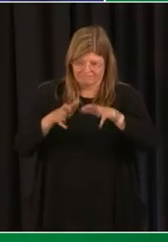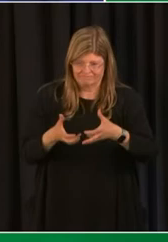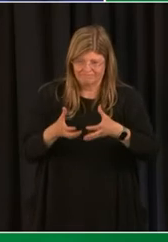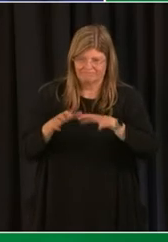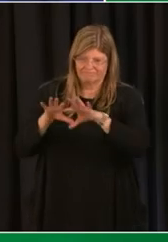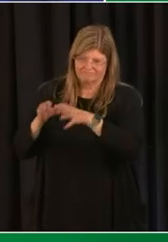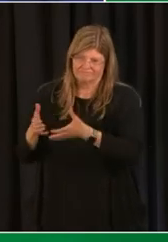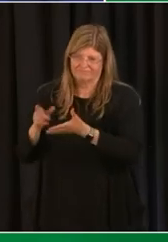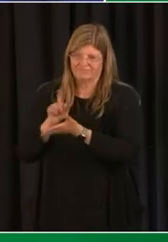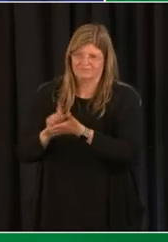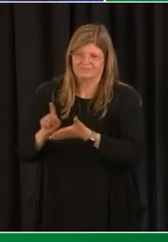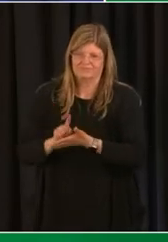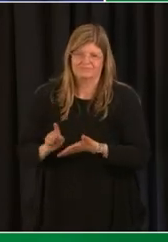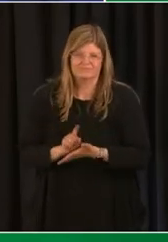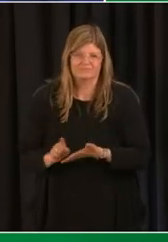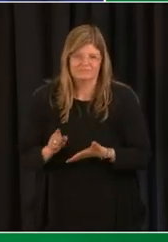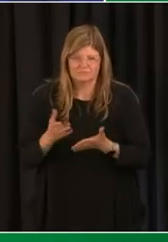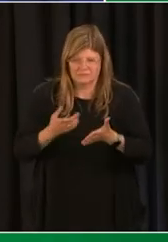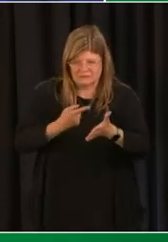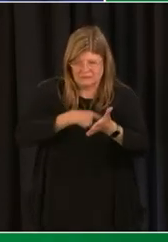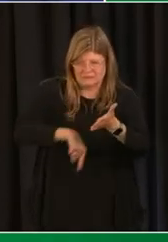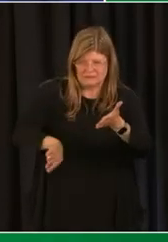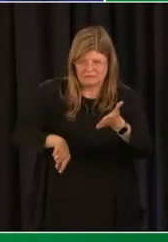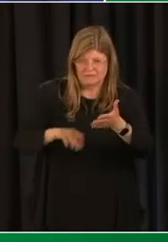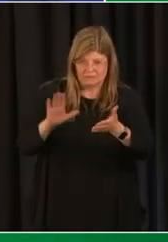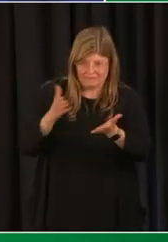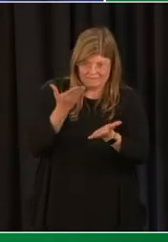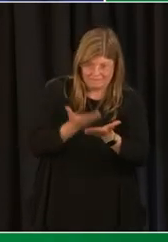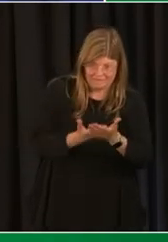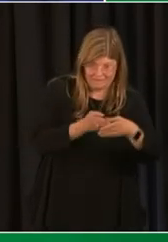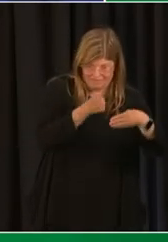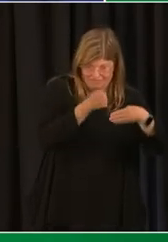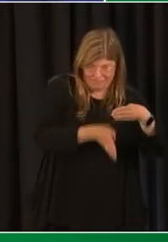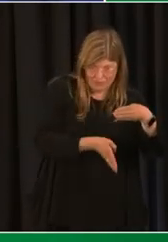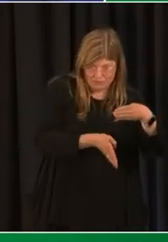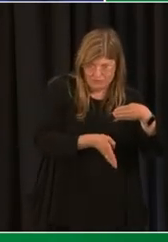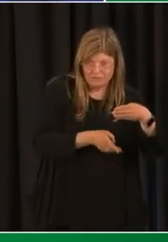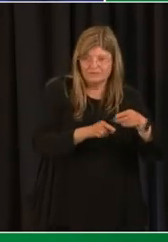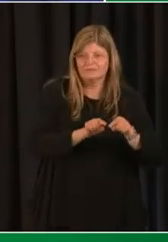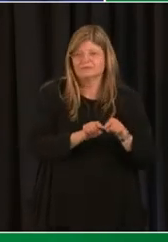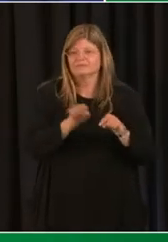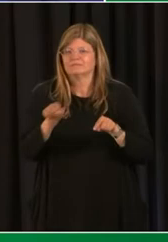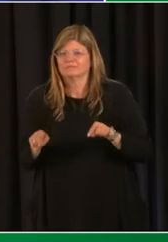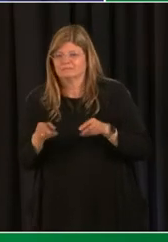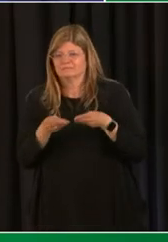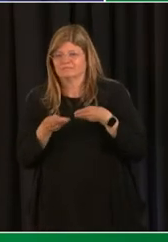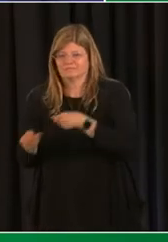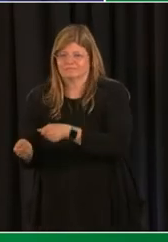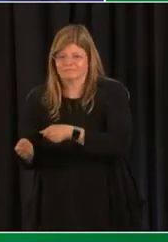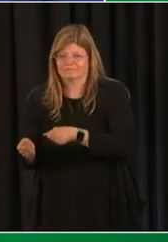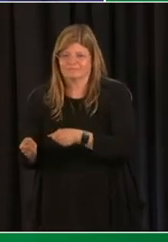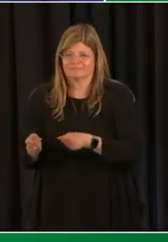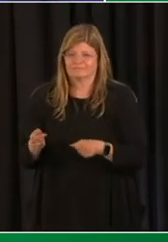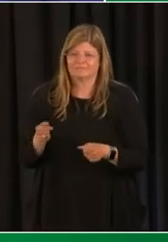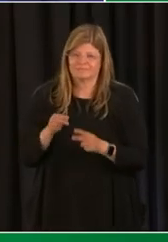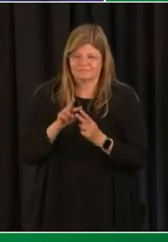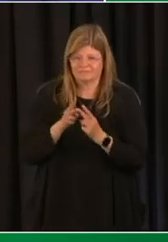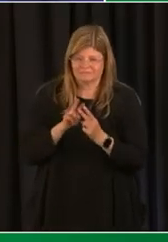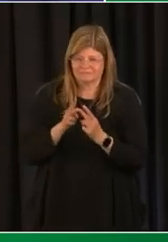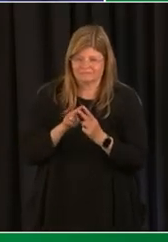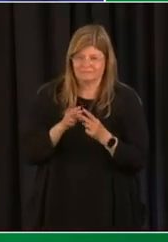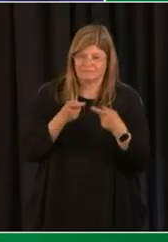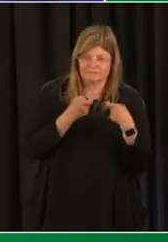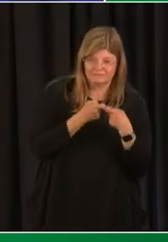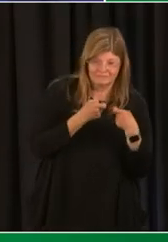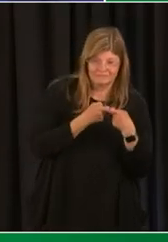weekly. So you should see within a week of your valid, complete application that that payment has been made on your behalf to either your